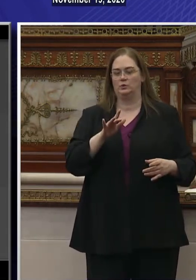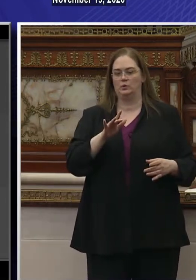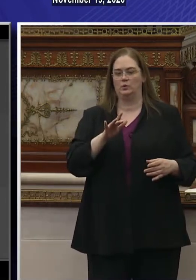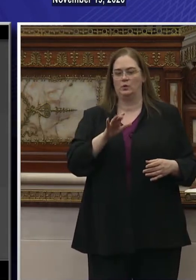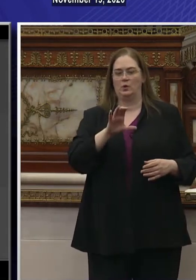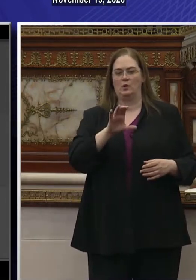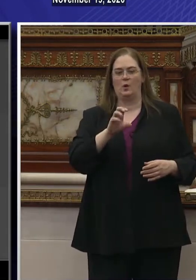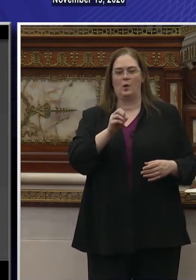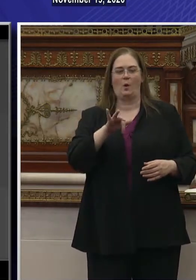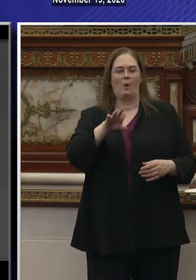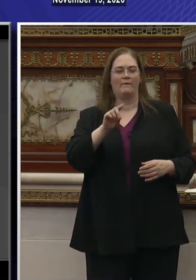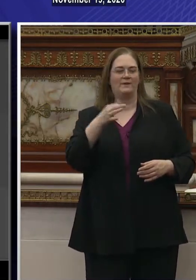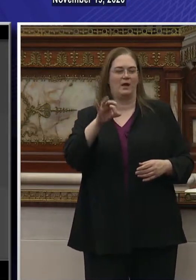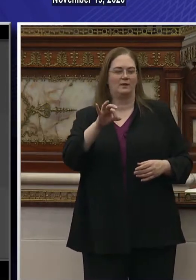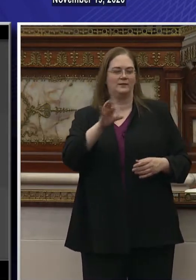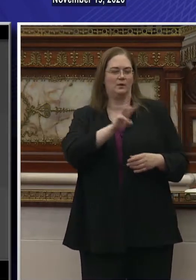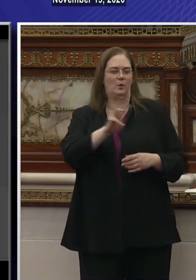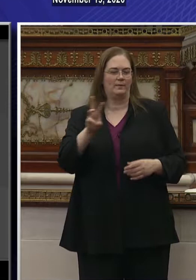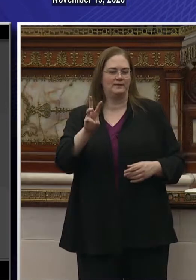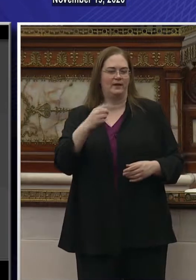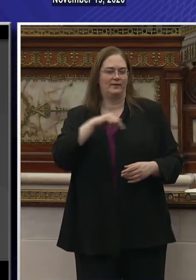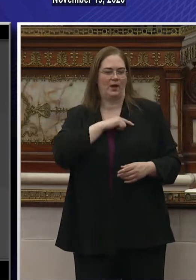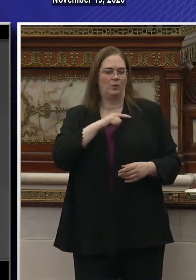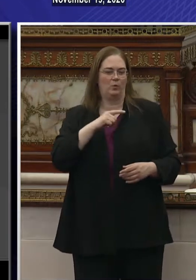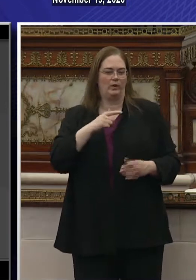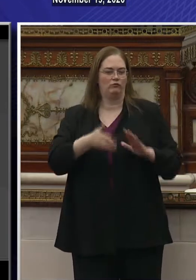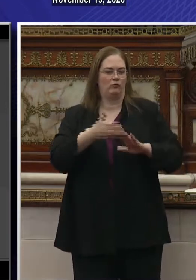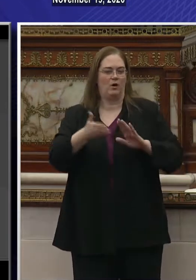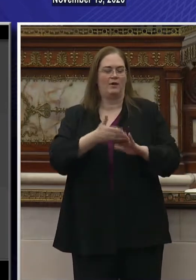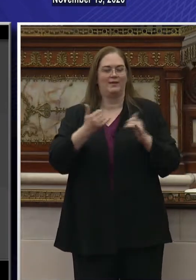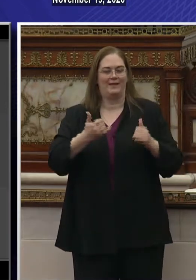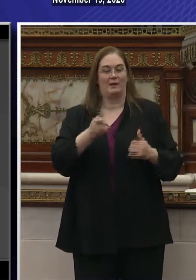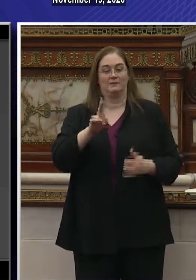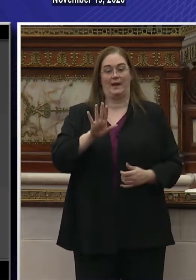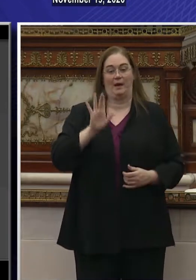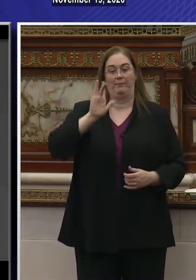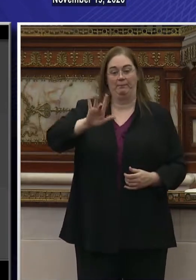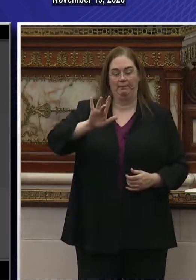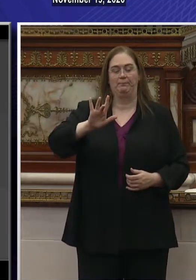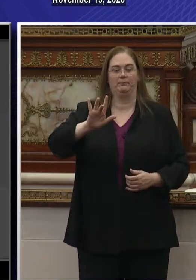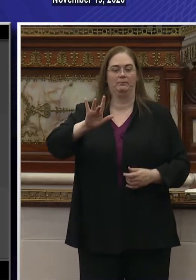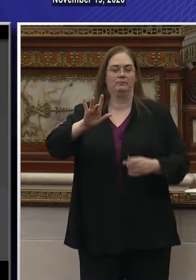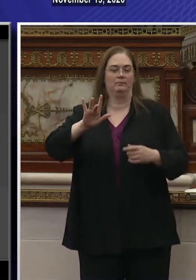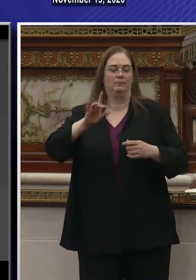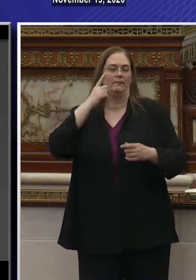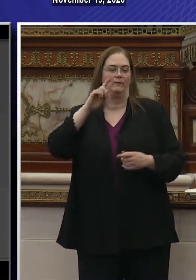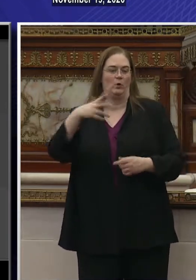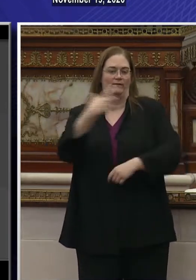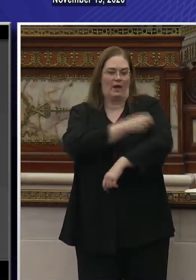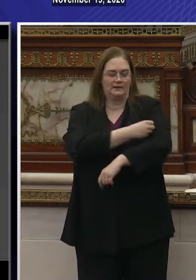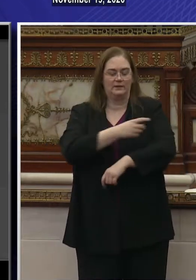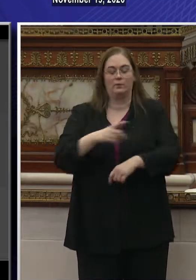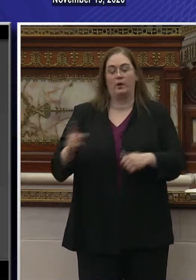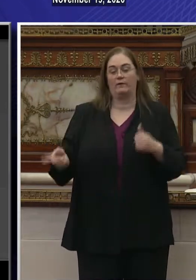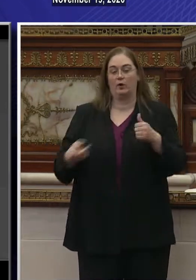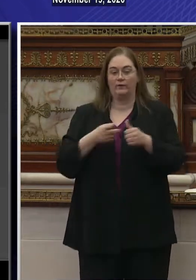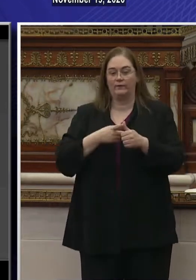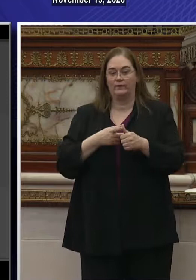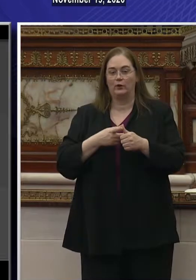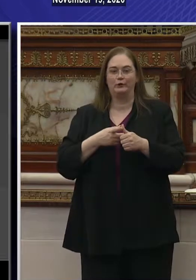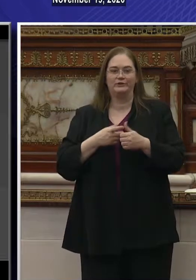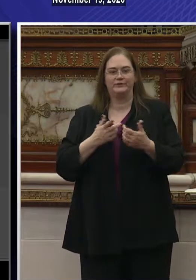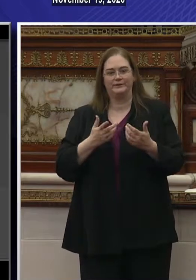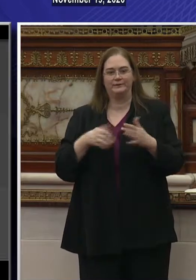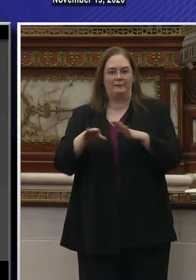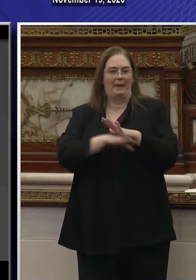the COVID-19 website that we're hosting, there is now a tab there for vaccine. And we have our first sort